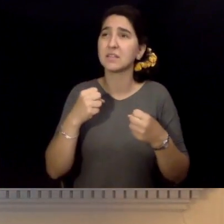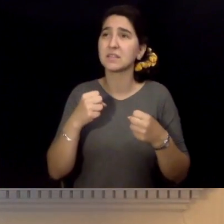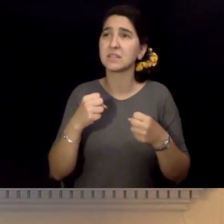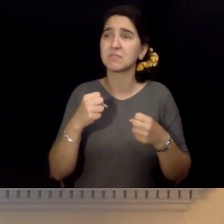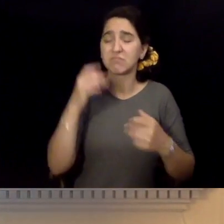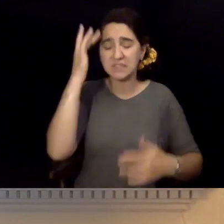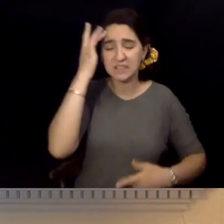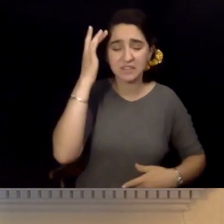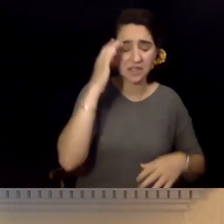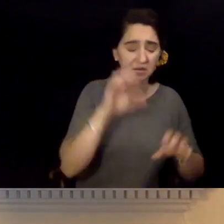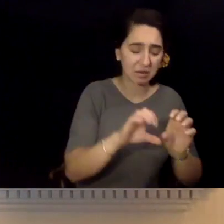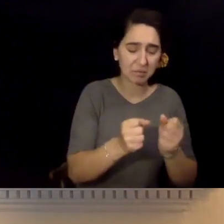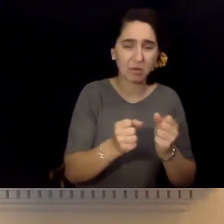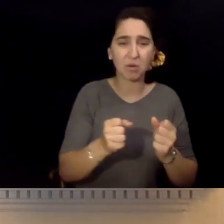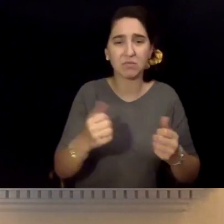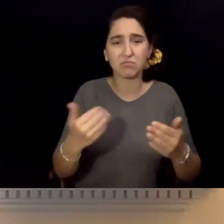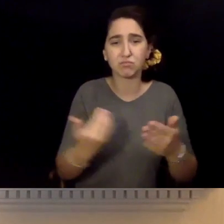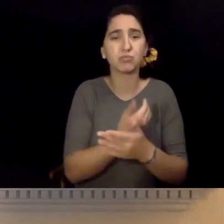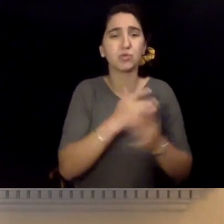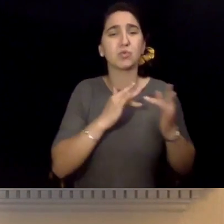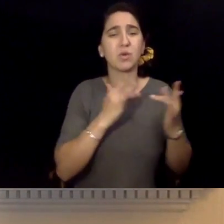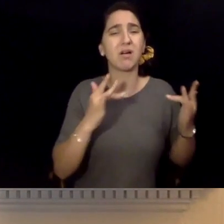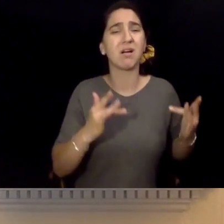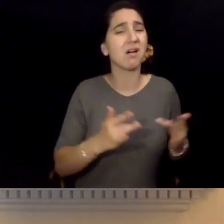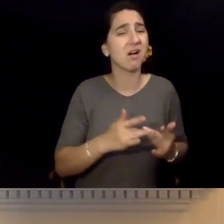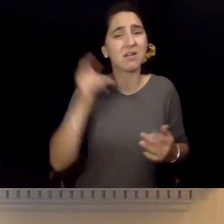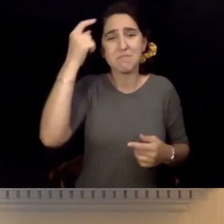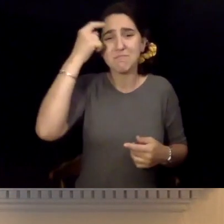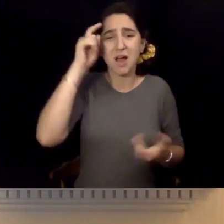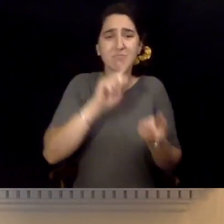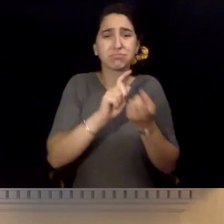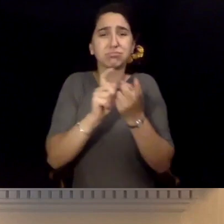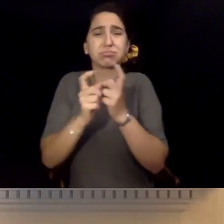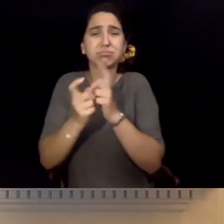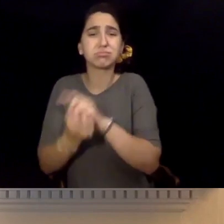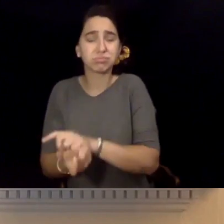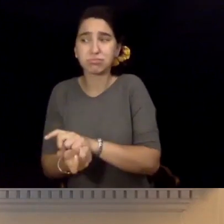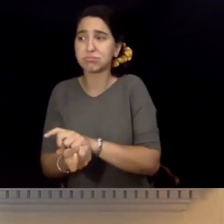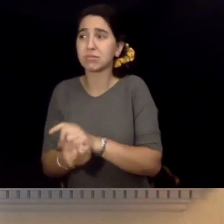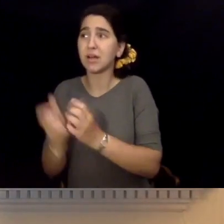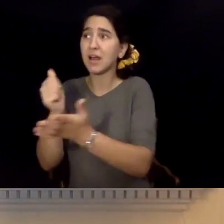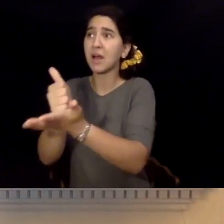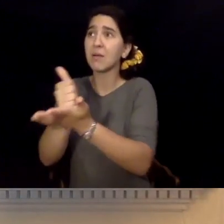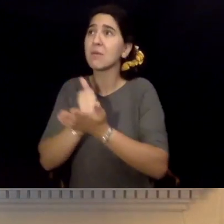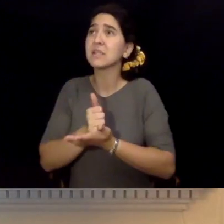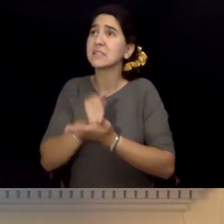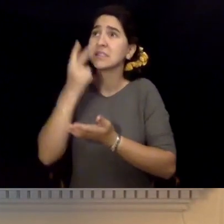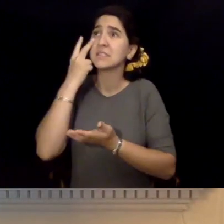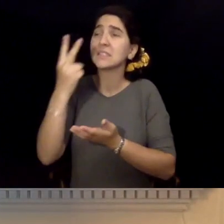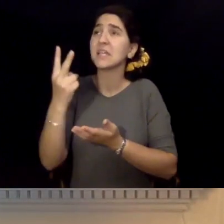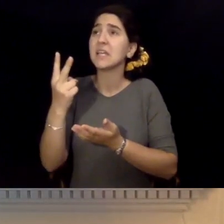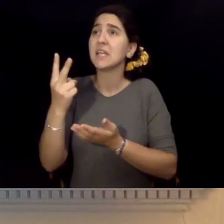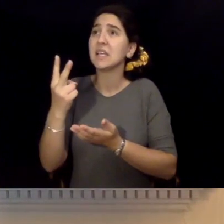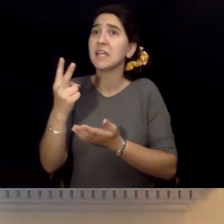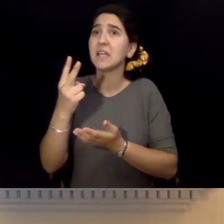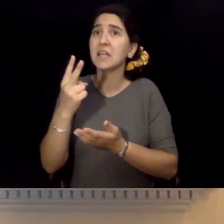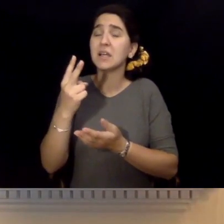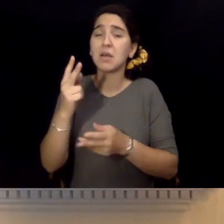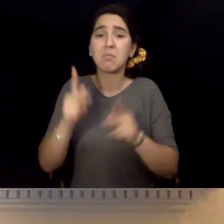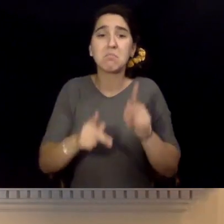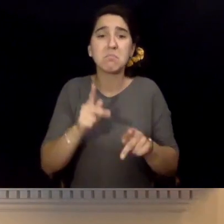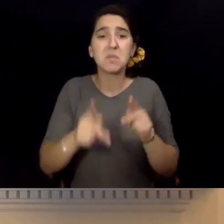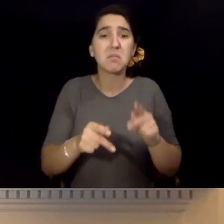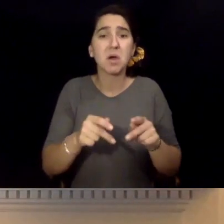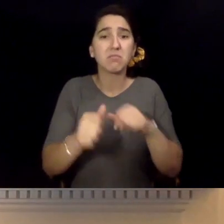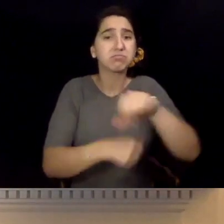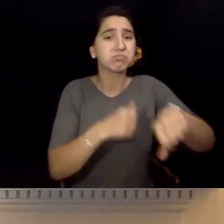broken. Restore your hope, renew our hearts, reform our minds. Help us to see one another, each